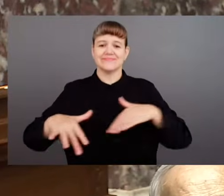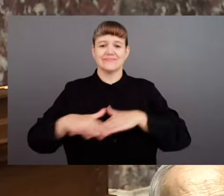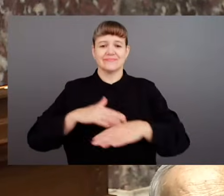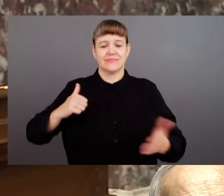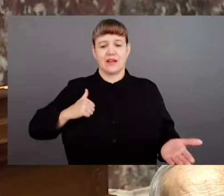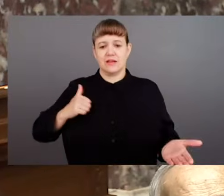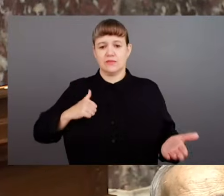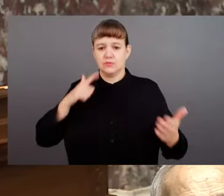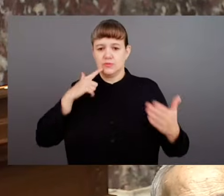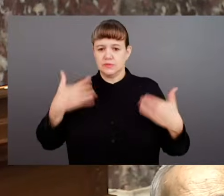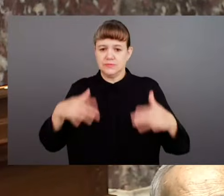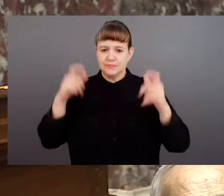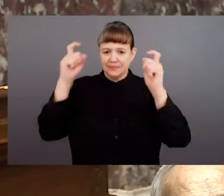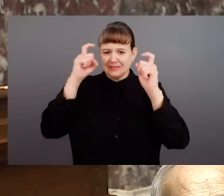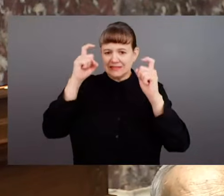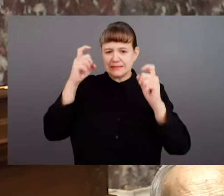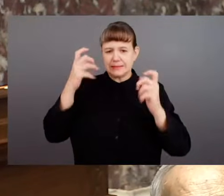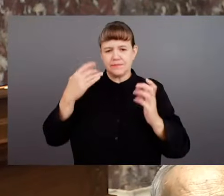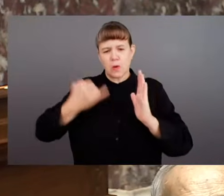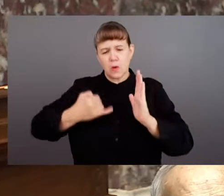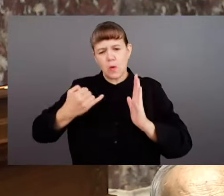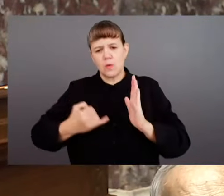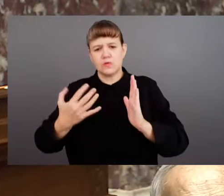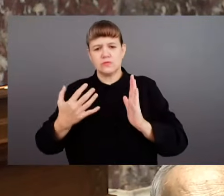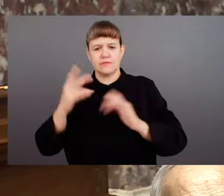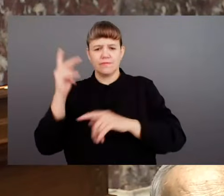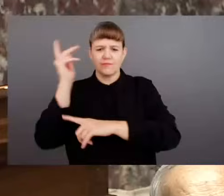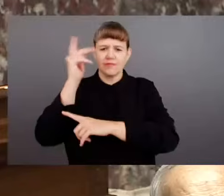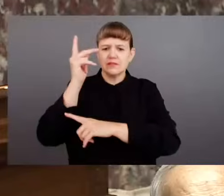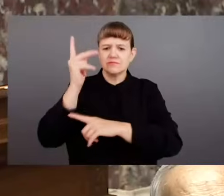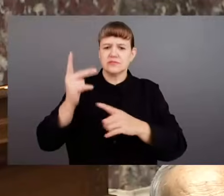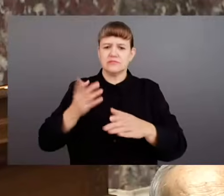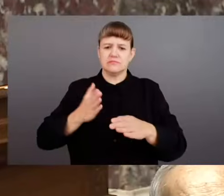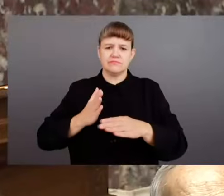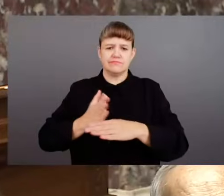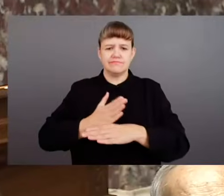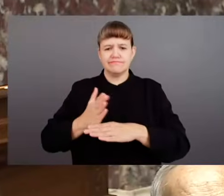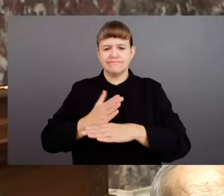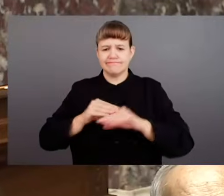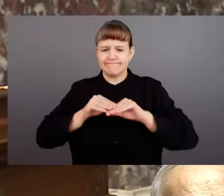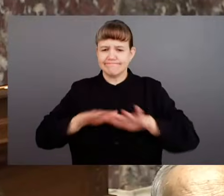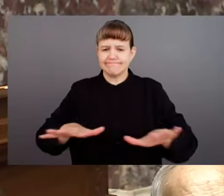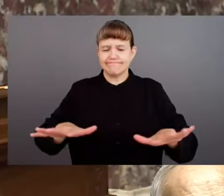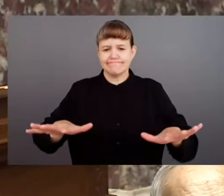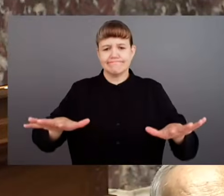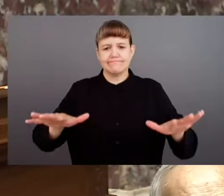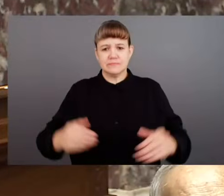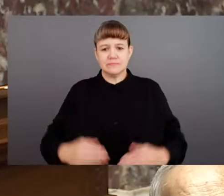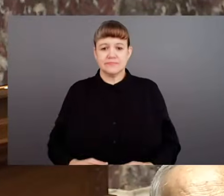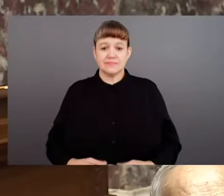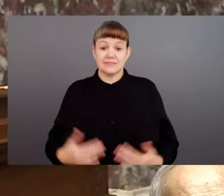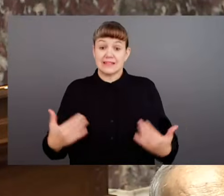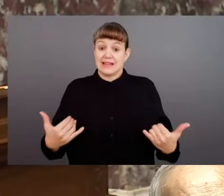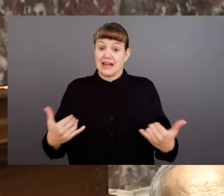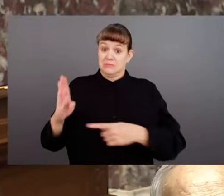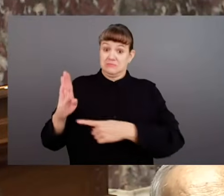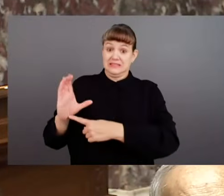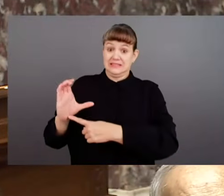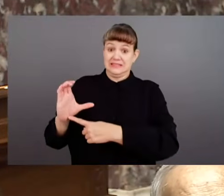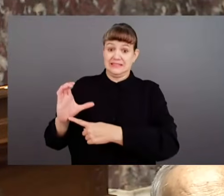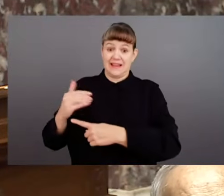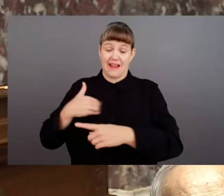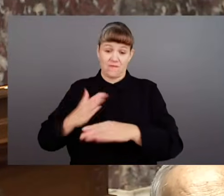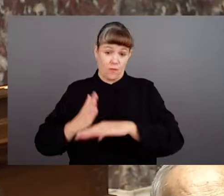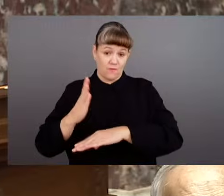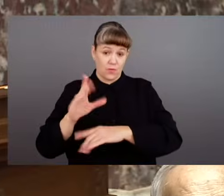home, representing a rich tapestry of cultures from around the world. Their contributions are felt in every corner of our